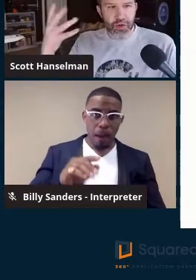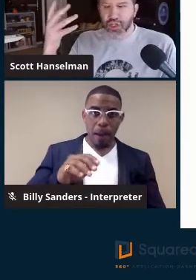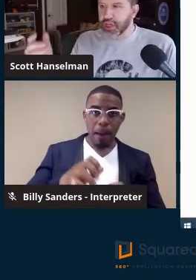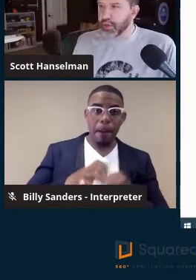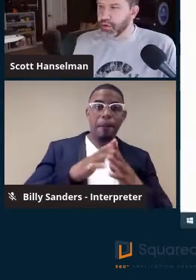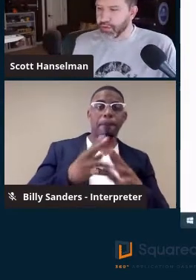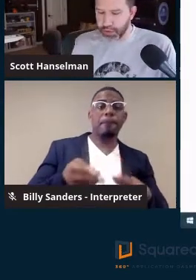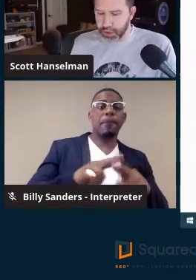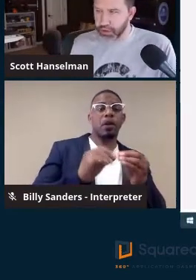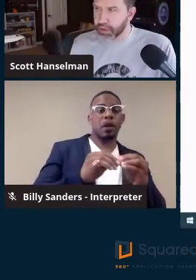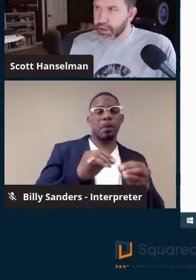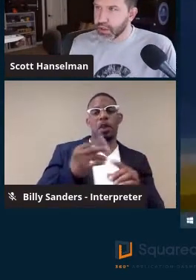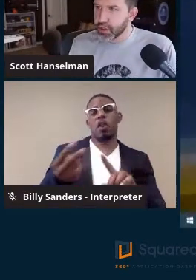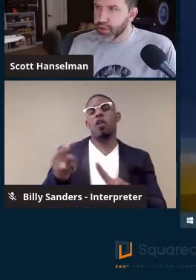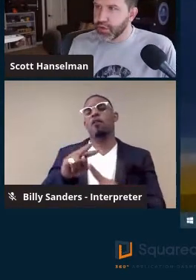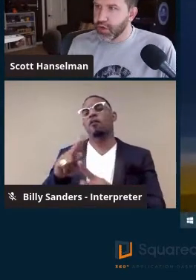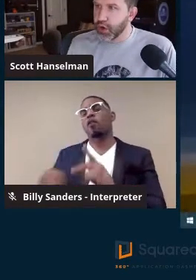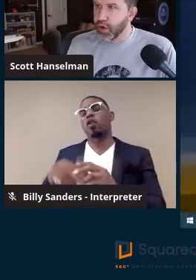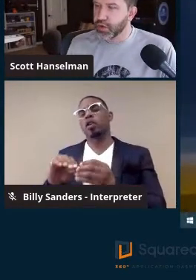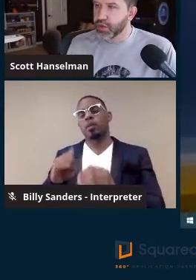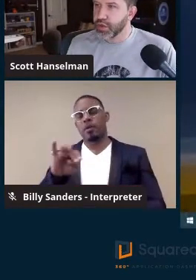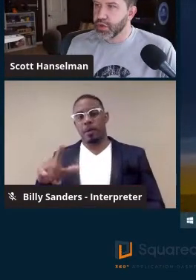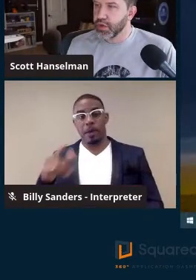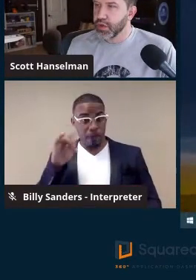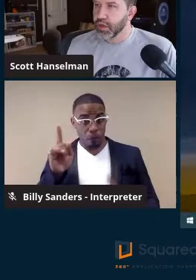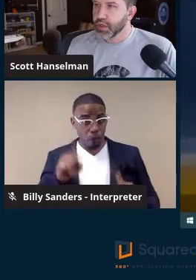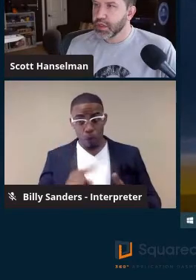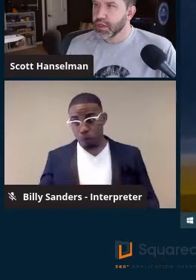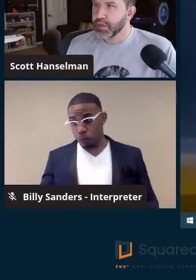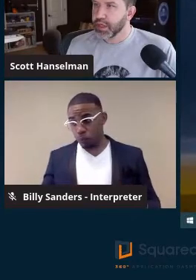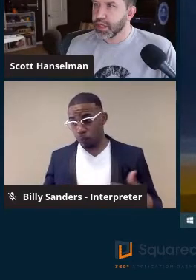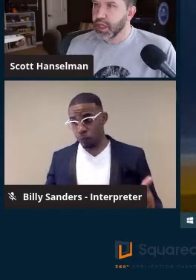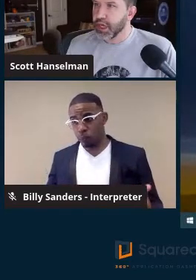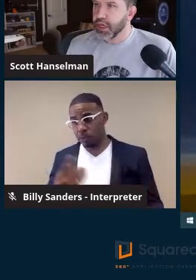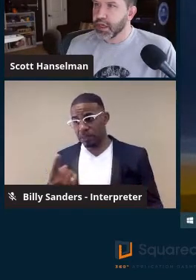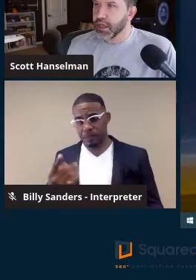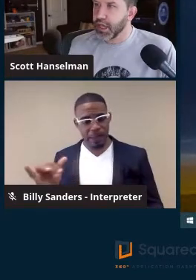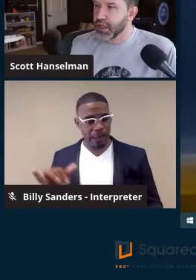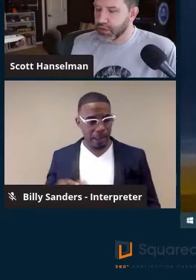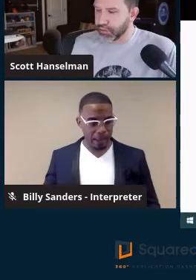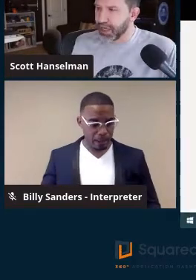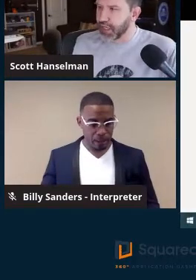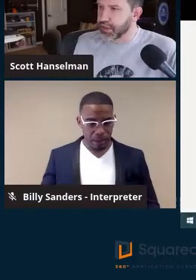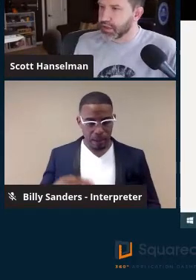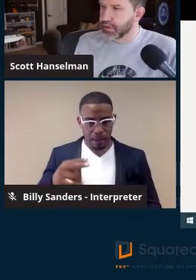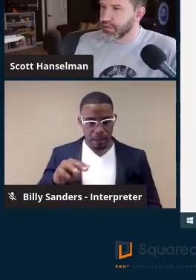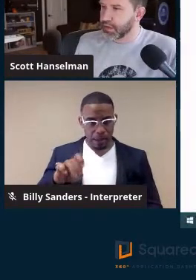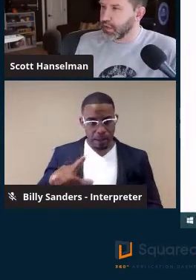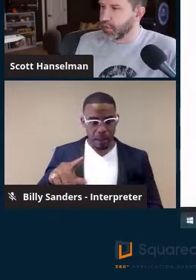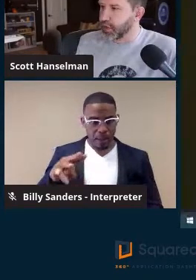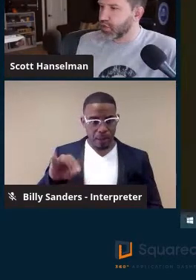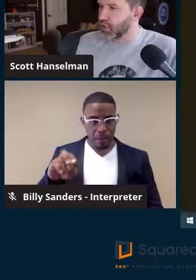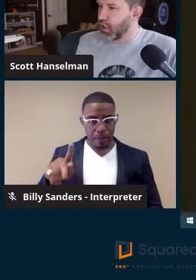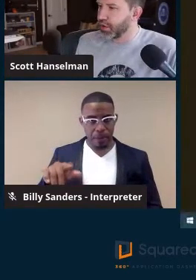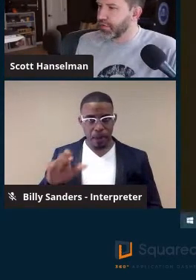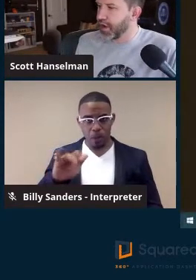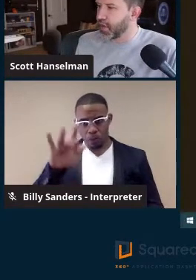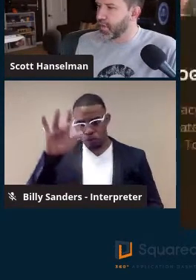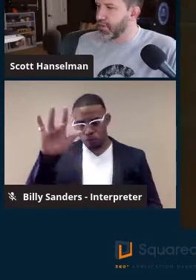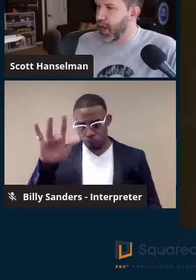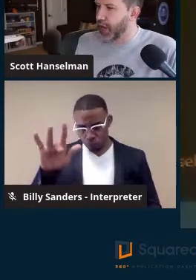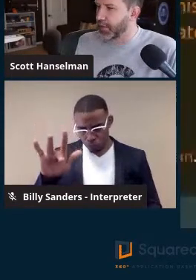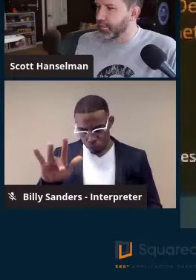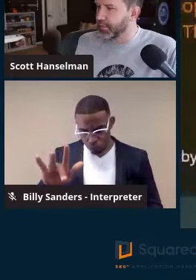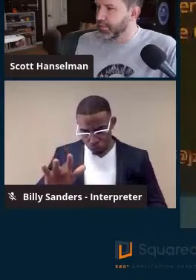the version number of the build. So if you go to something like Hansel Minutes, and we scroll to the